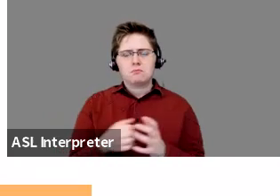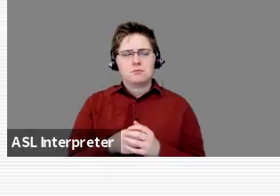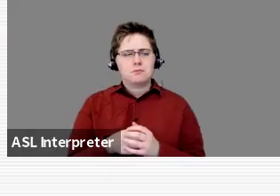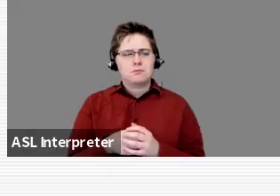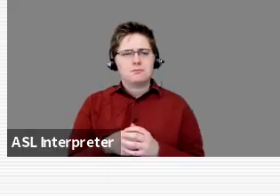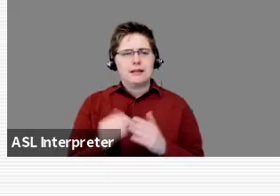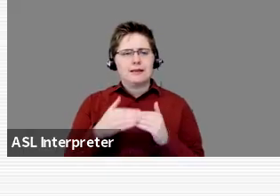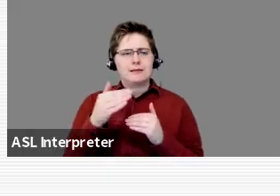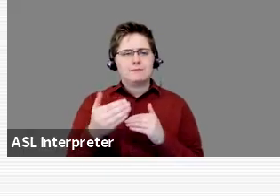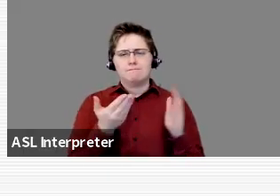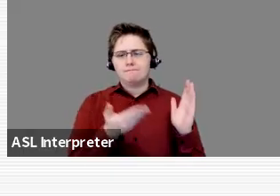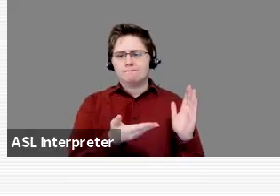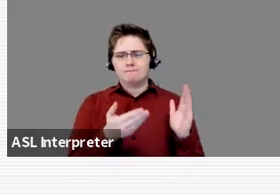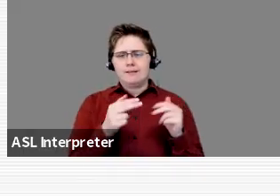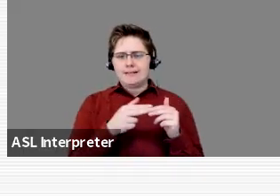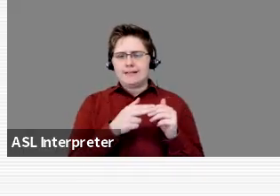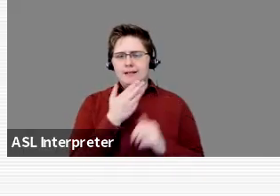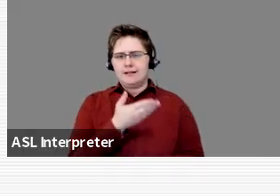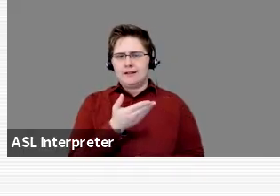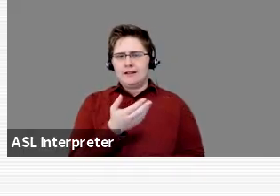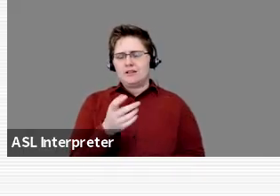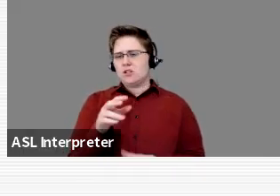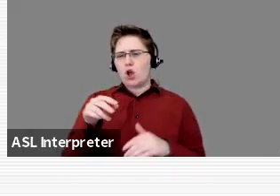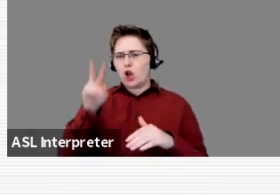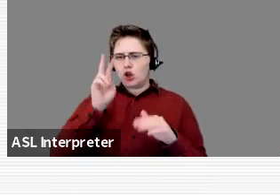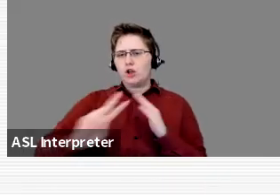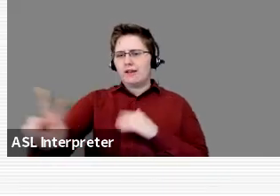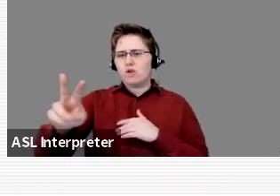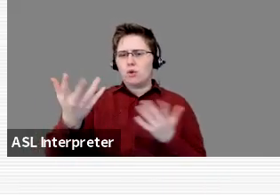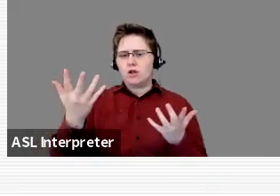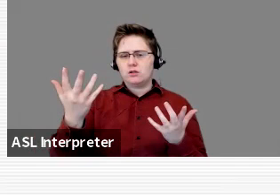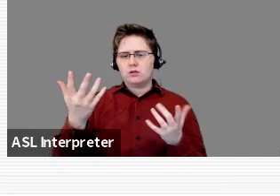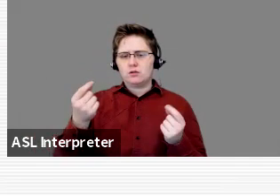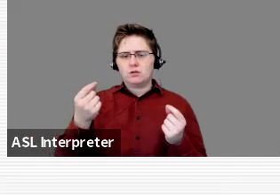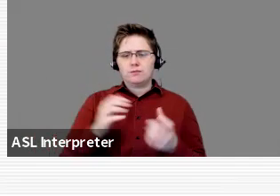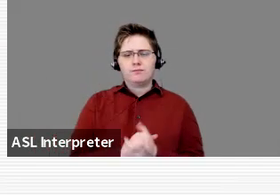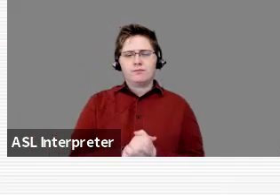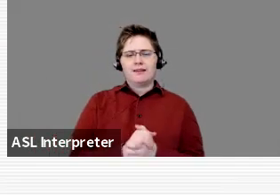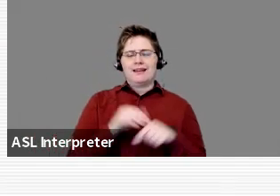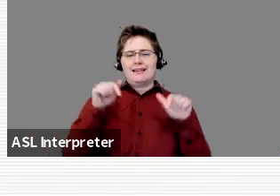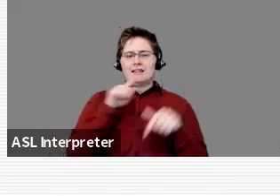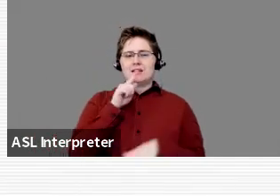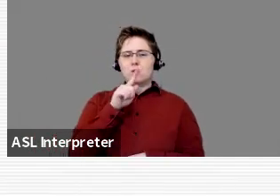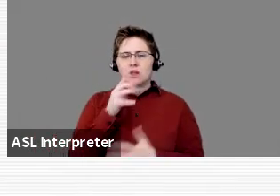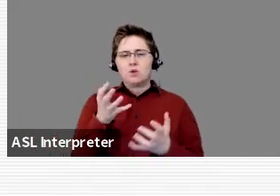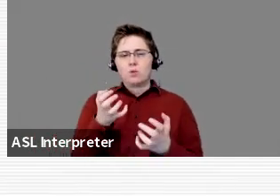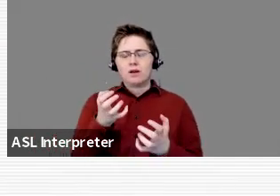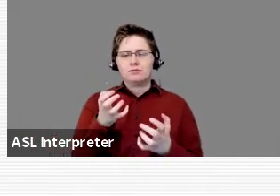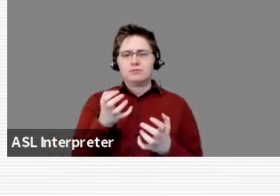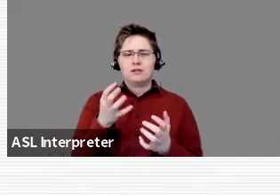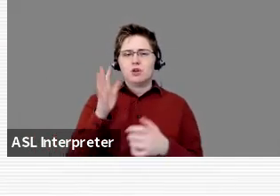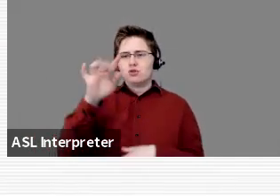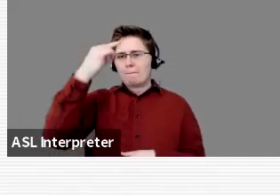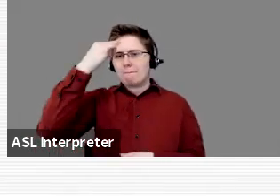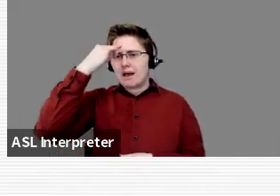So our next slide here is just kind of the looking forward. And so this, I really wanna hopefully get your